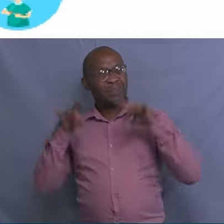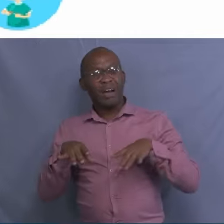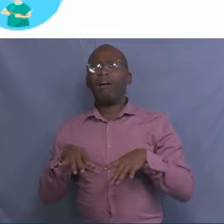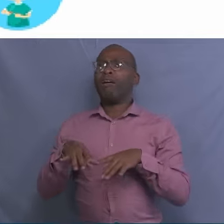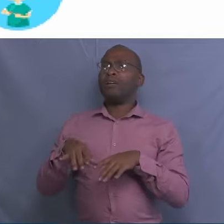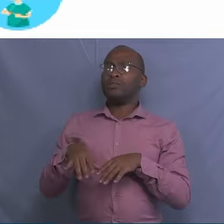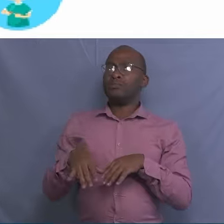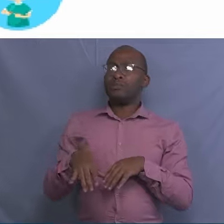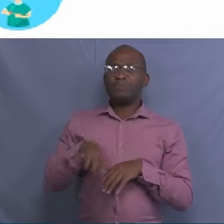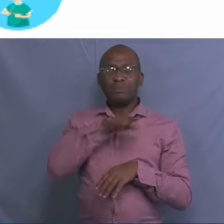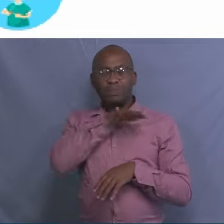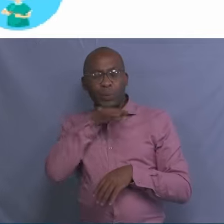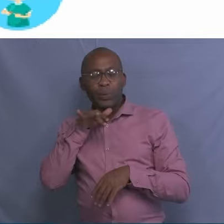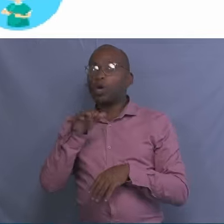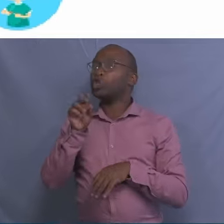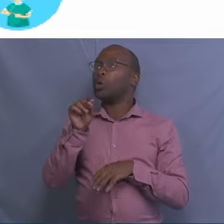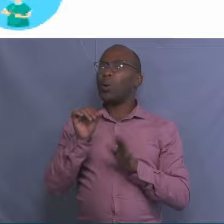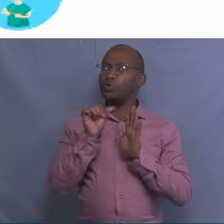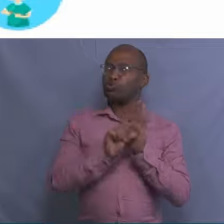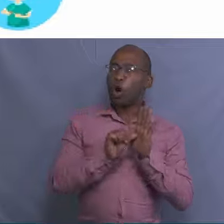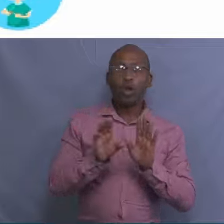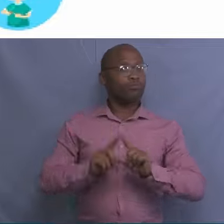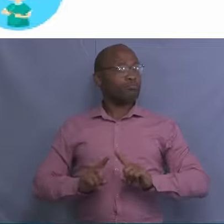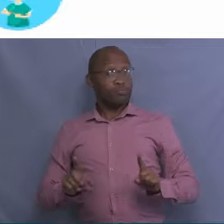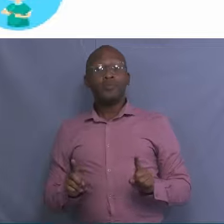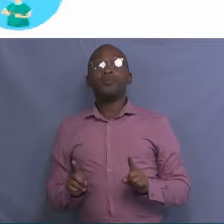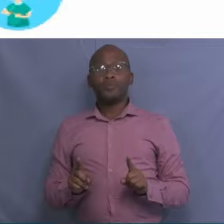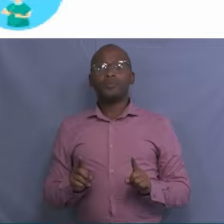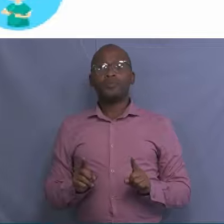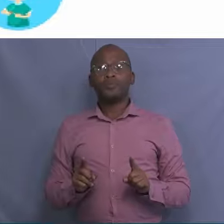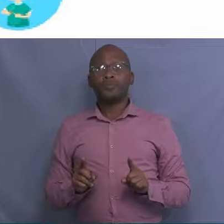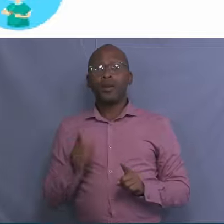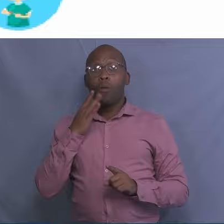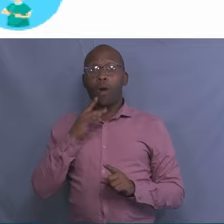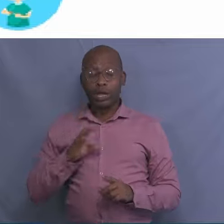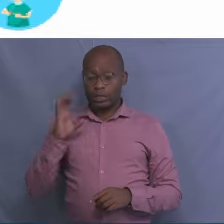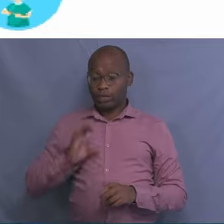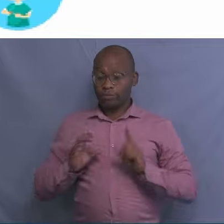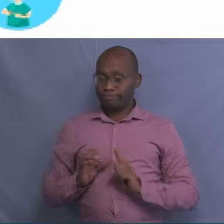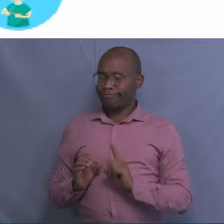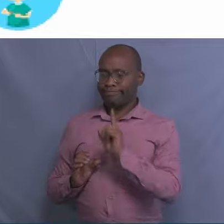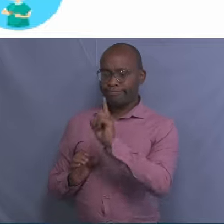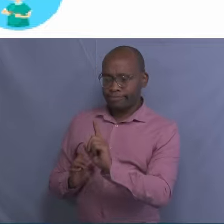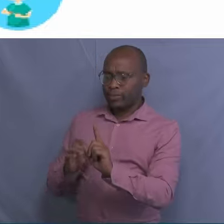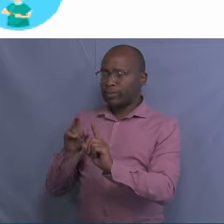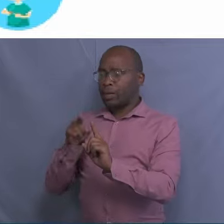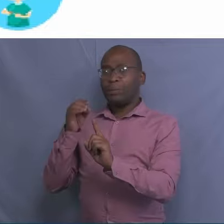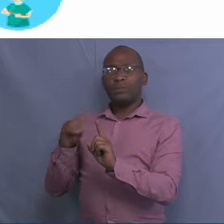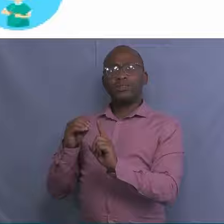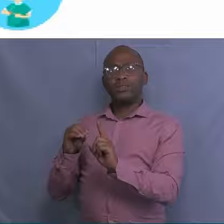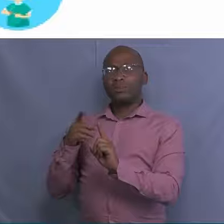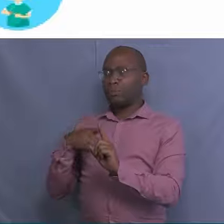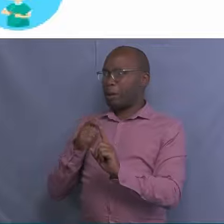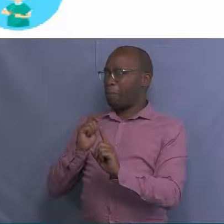and presentable at all times. So we are not expecting as customers, as paying customers, to walk into a business.